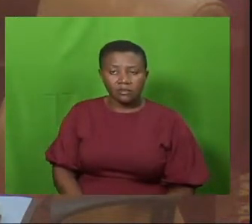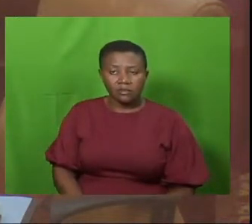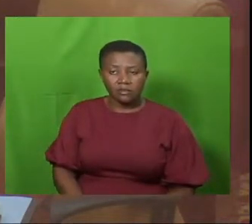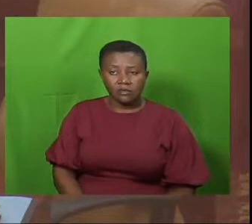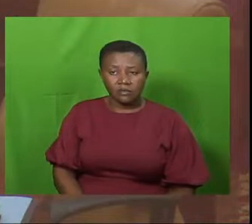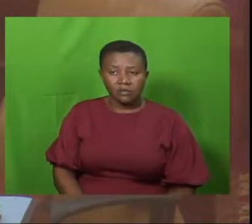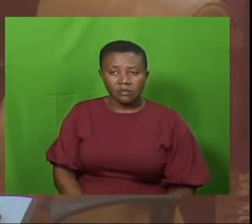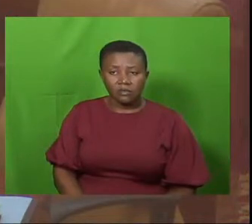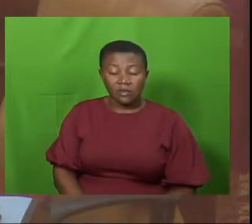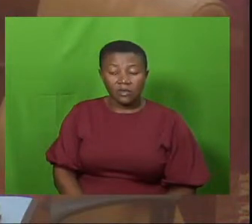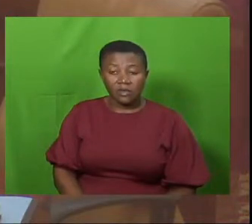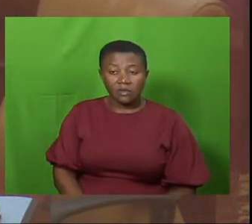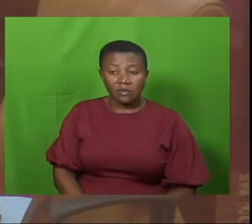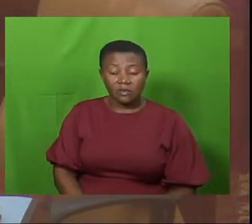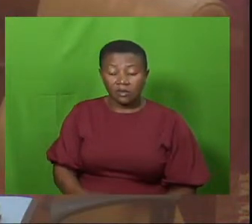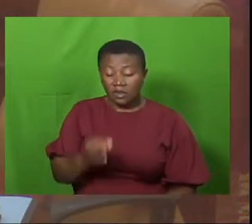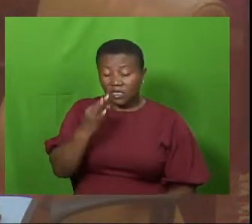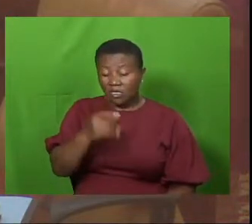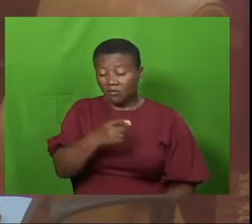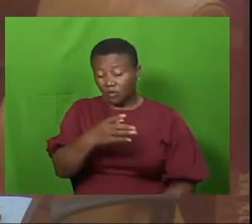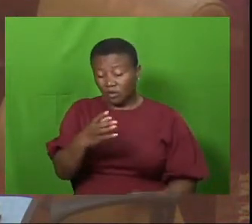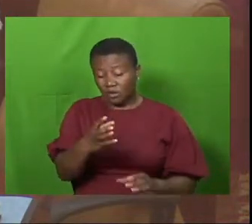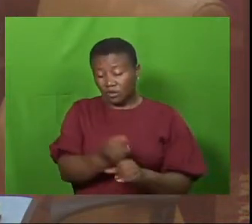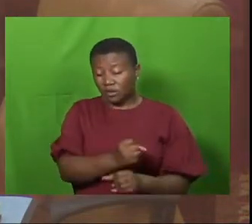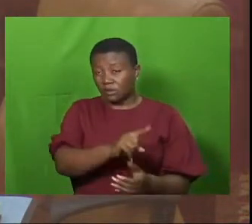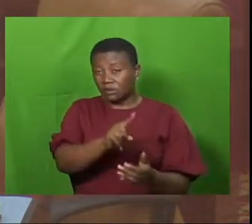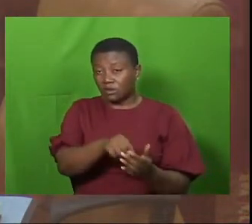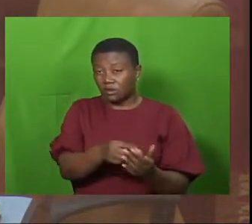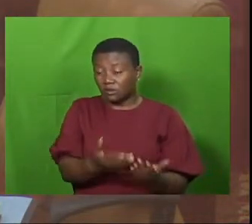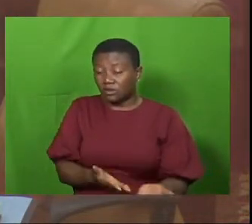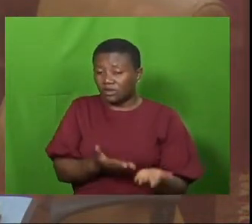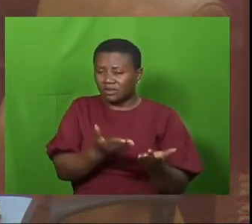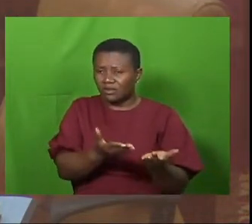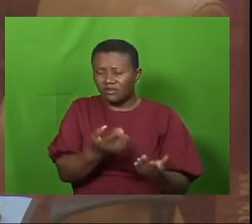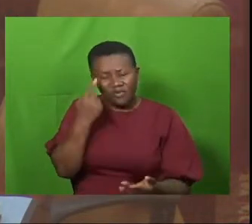you take this presentation, what are you going to do with it?